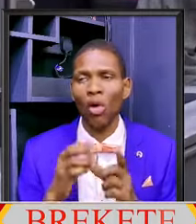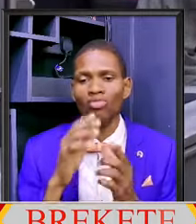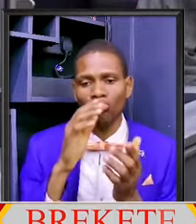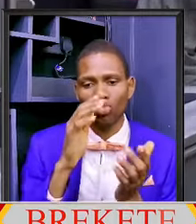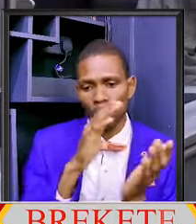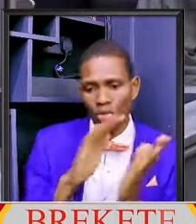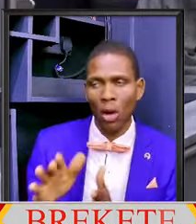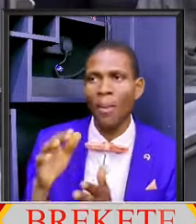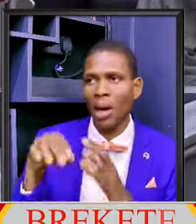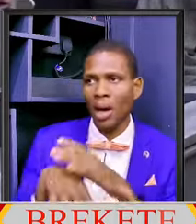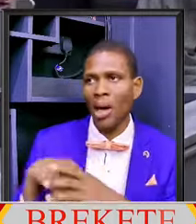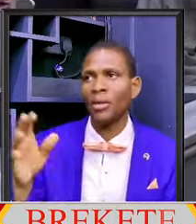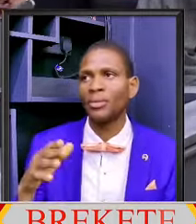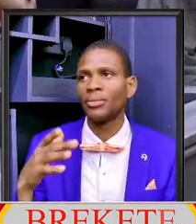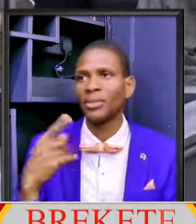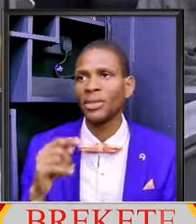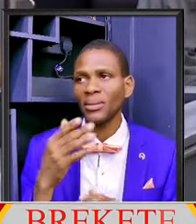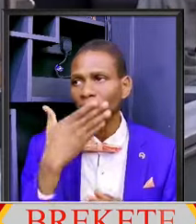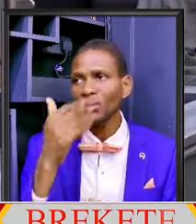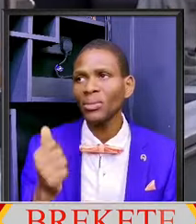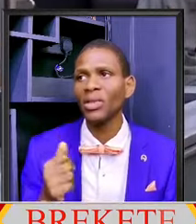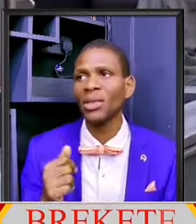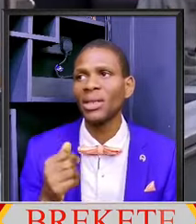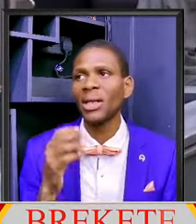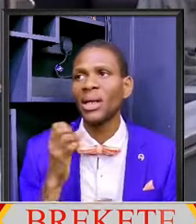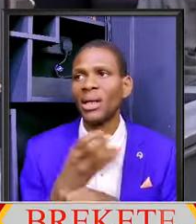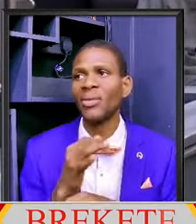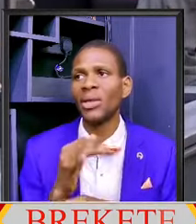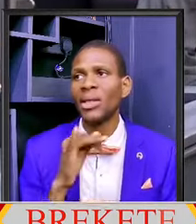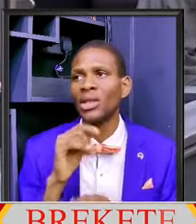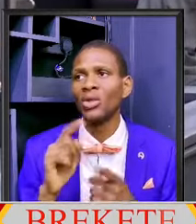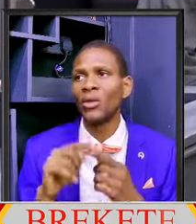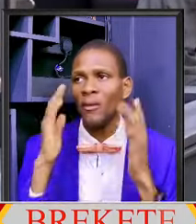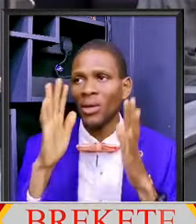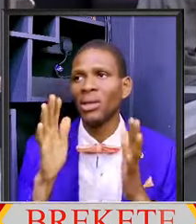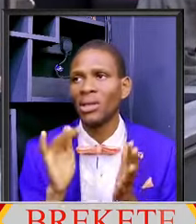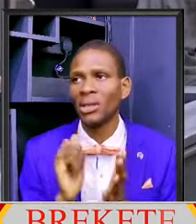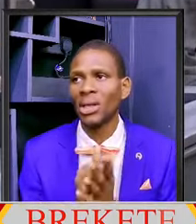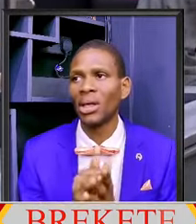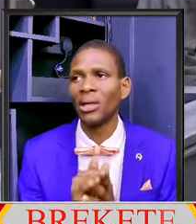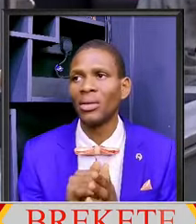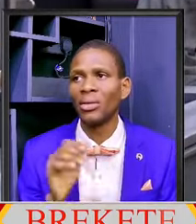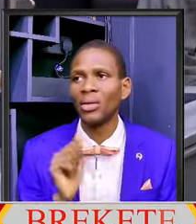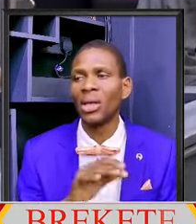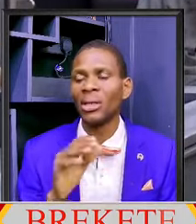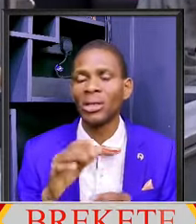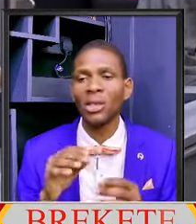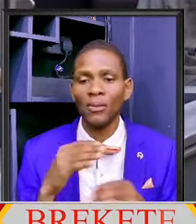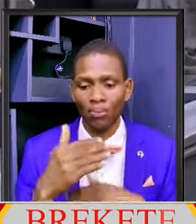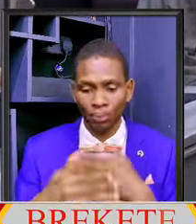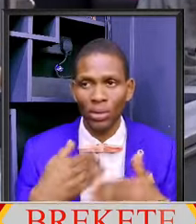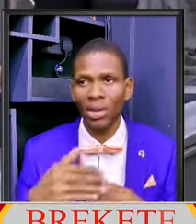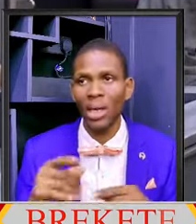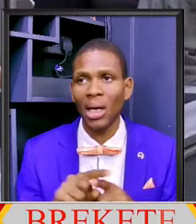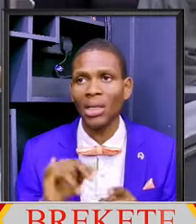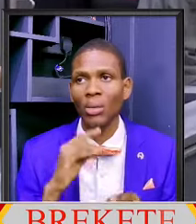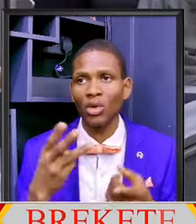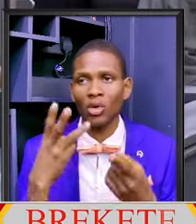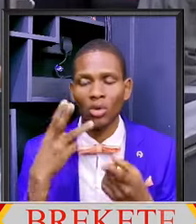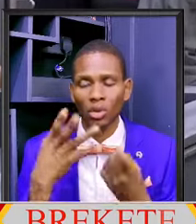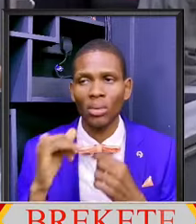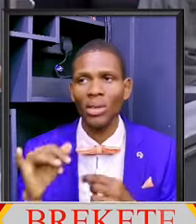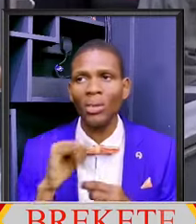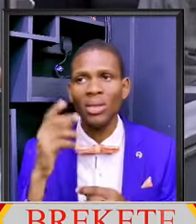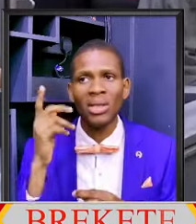out. The best advice is for you to face that book. And in the process, just like somebody, as I was coming, I